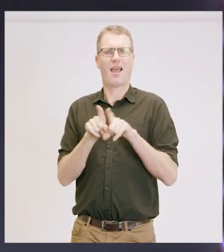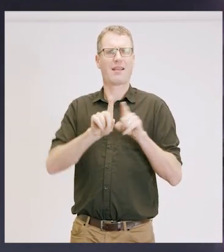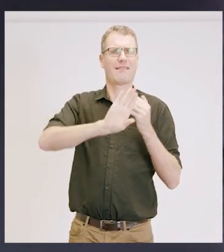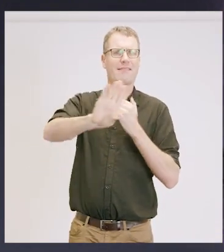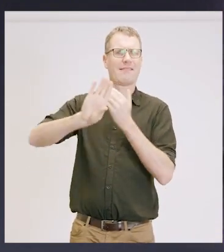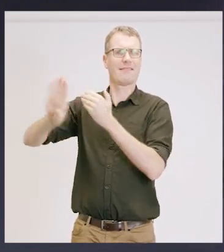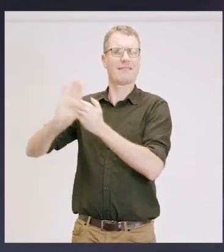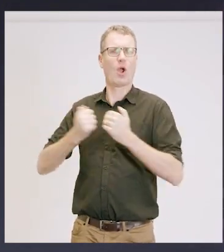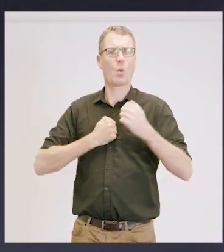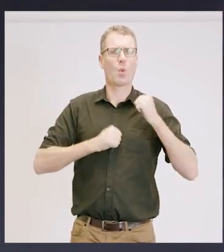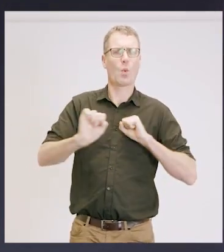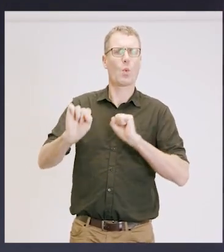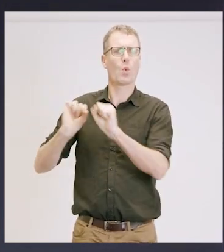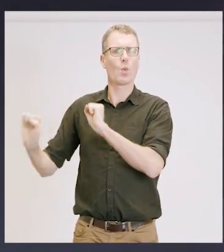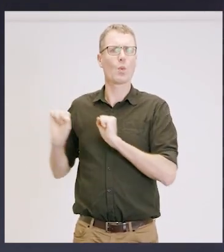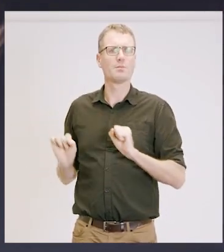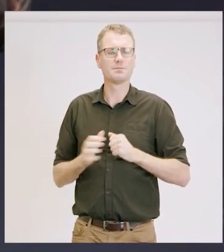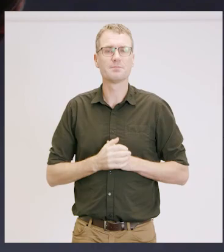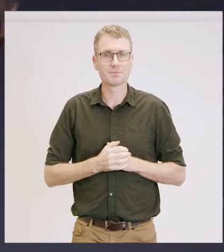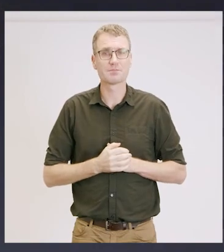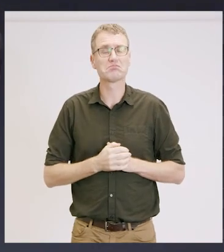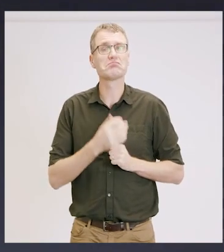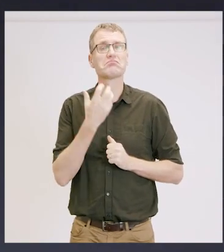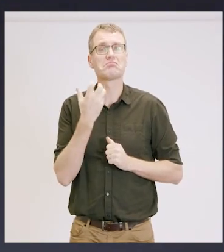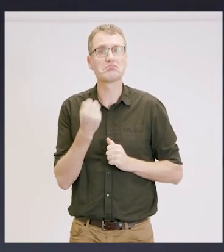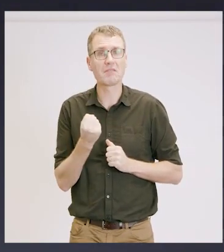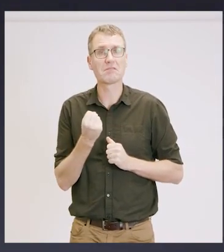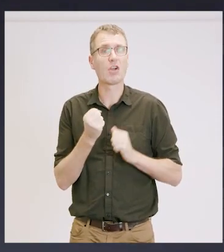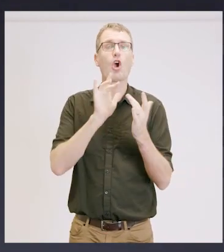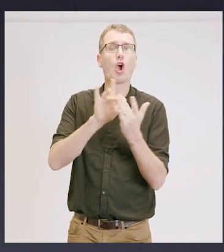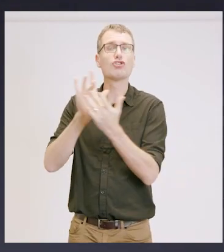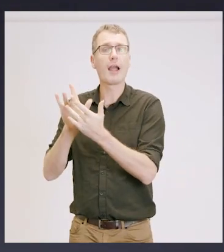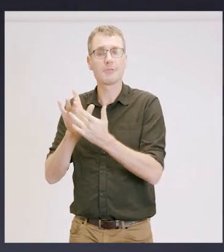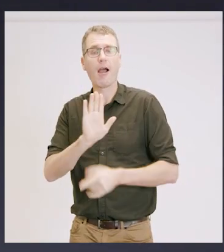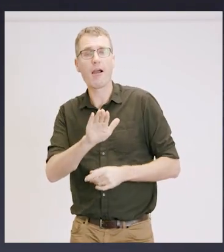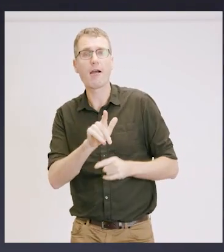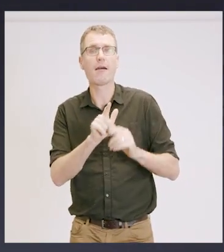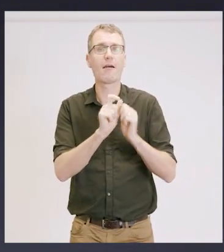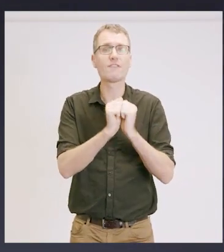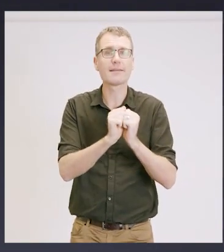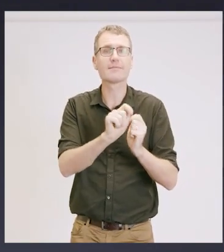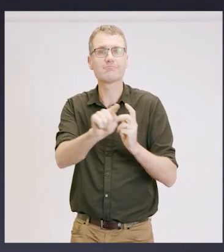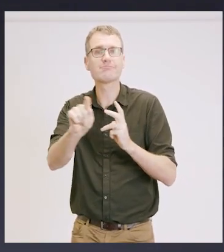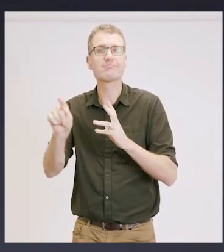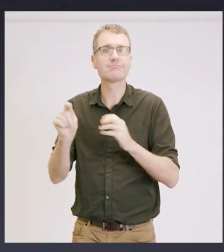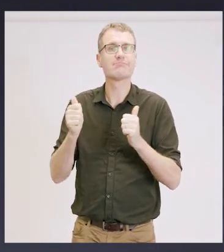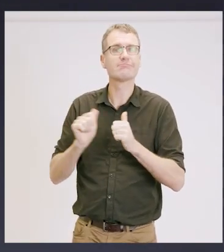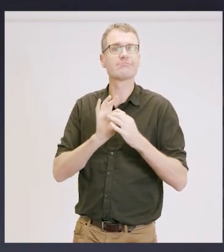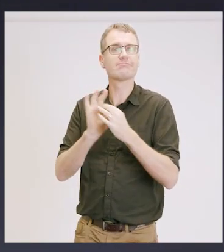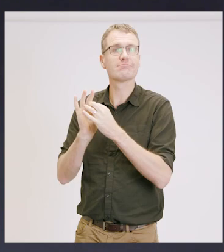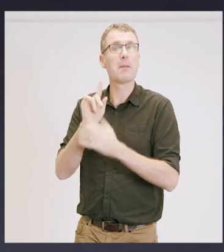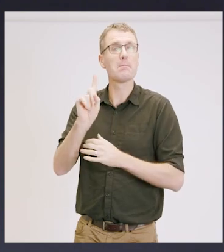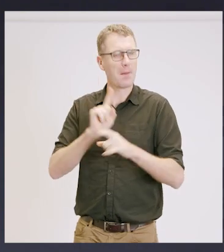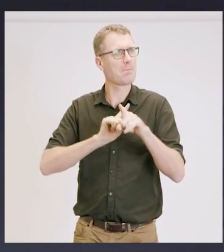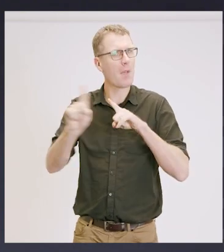we may have other contacts and things. We've got friends and people that are close to us, but we very much live our lives by